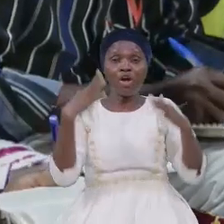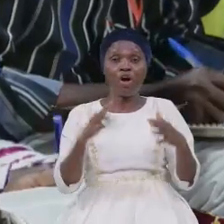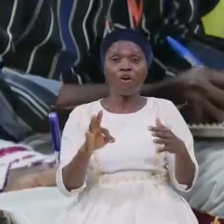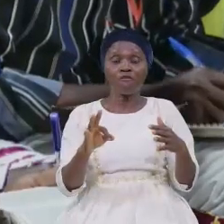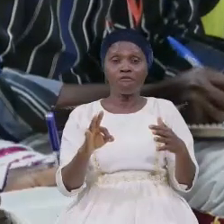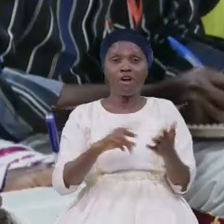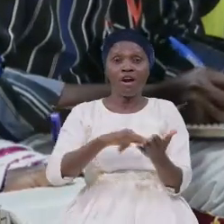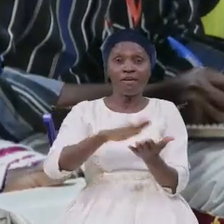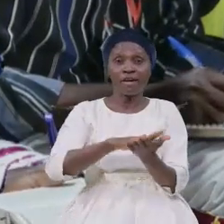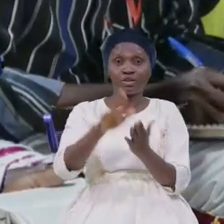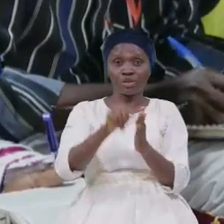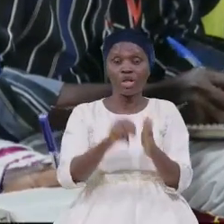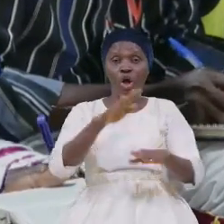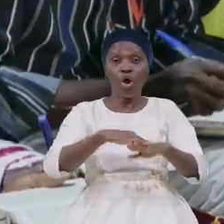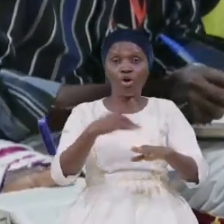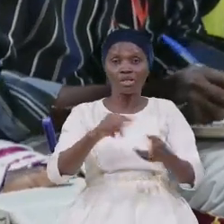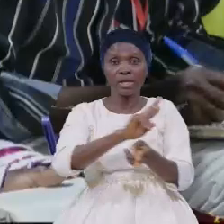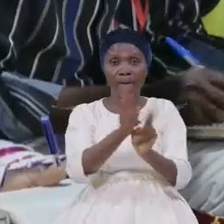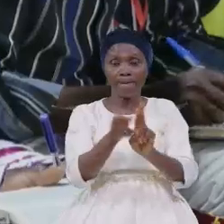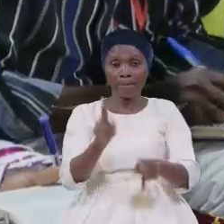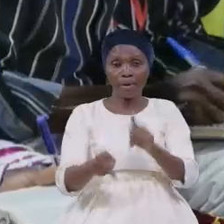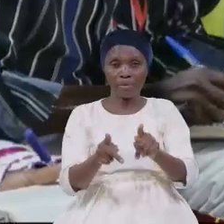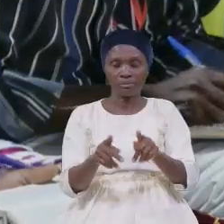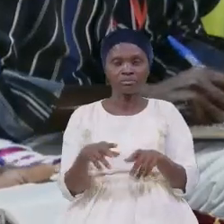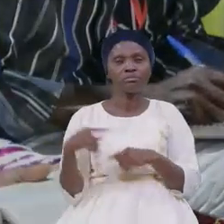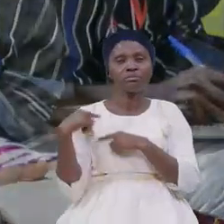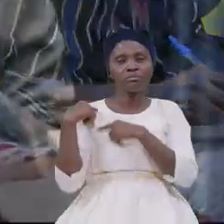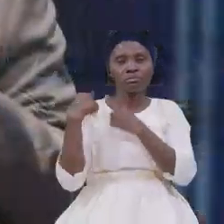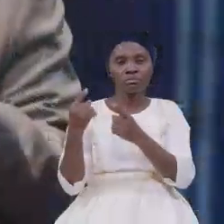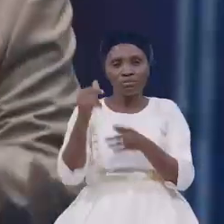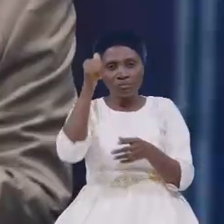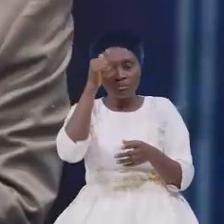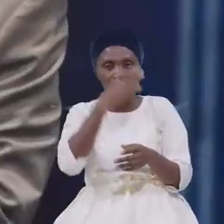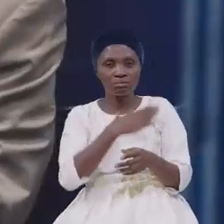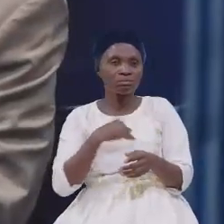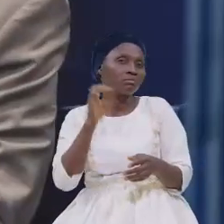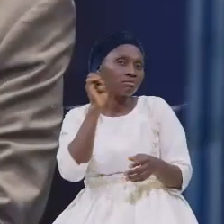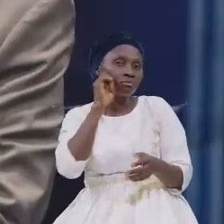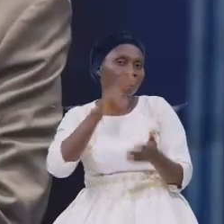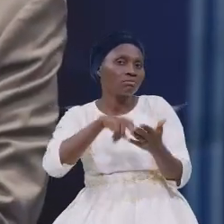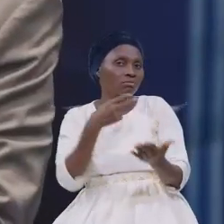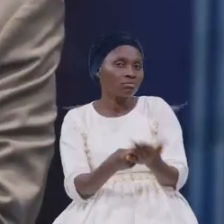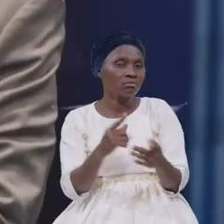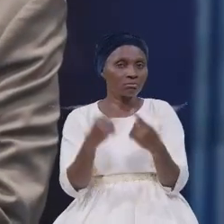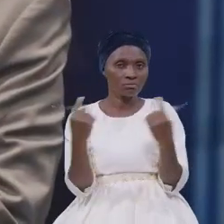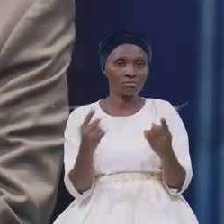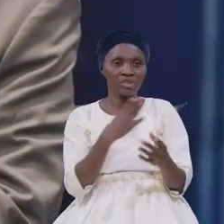repentant. Since Adam and Eve fell, and he fell from the height